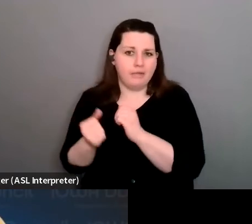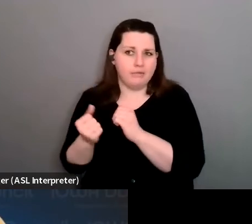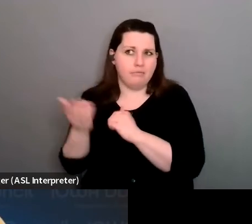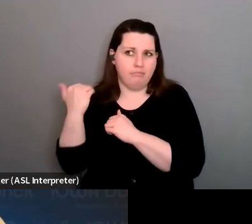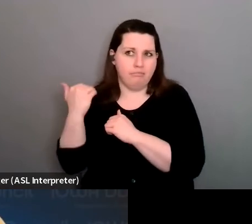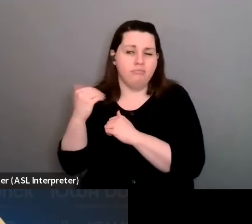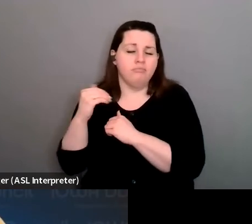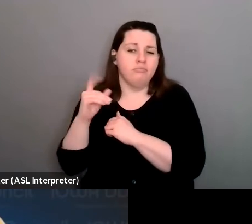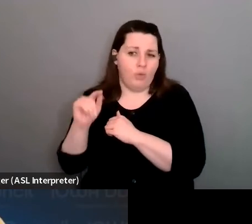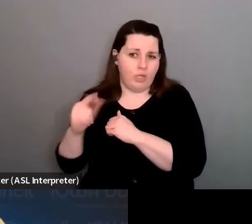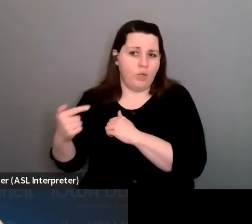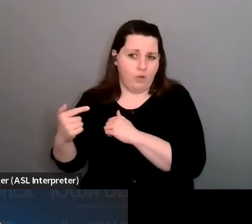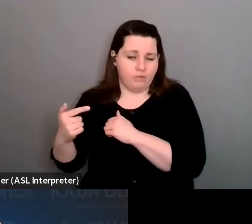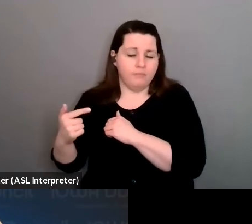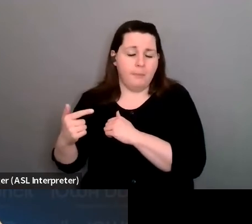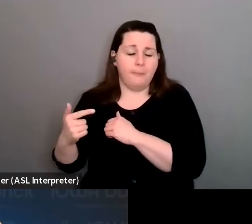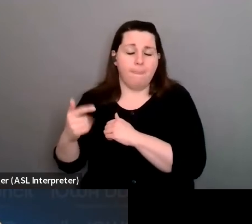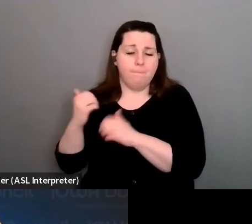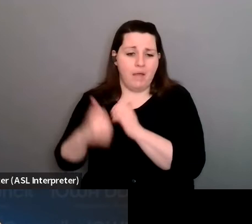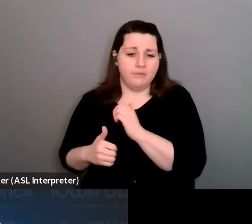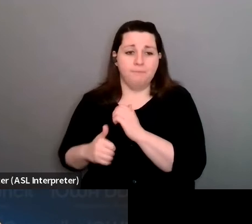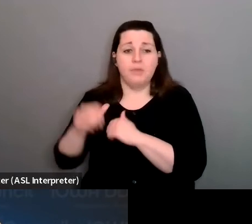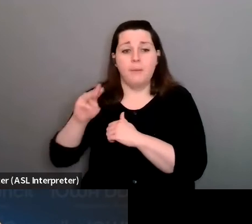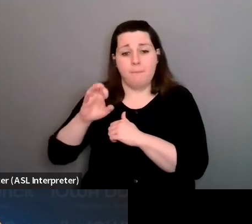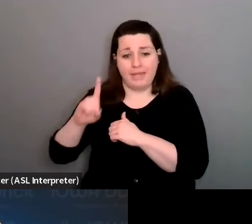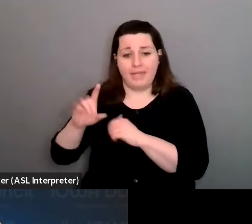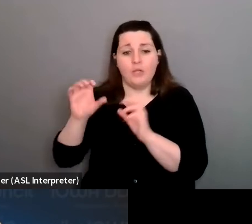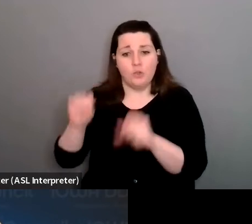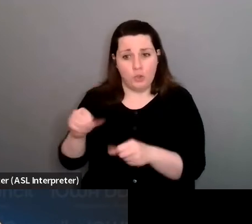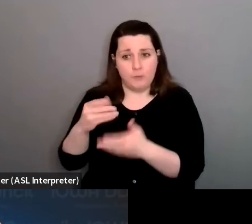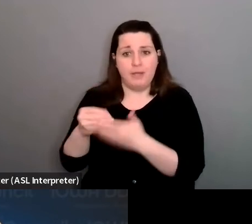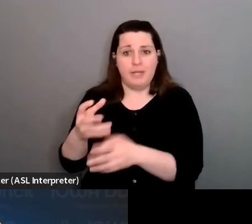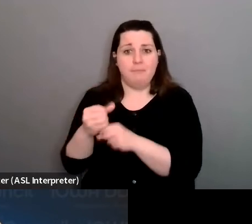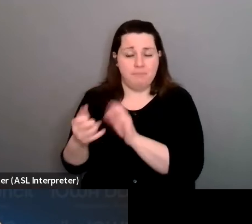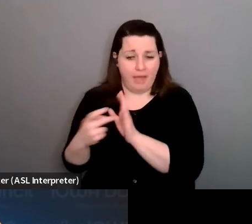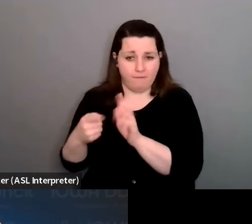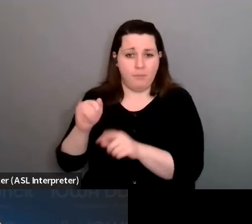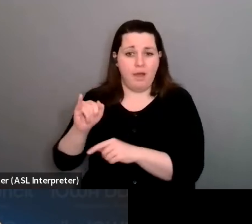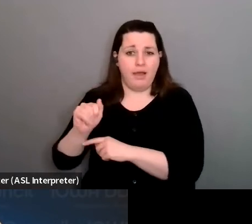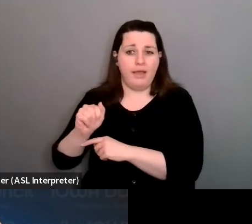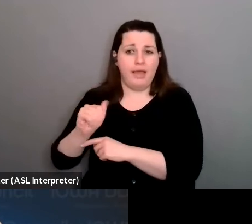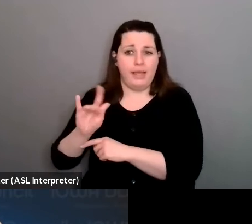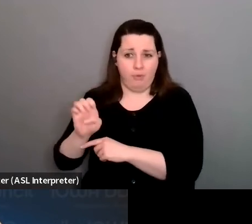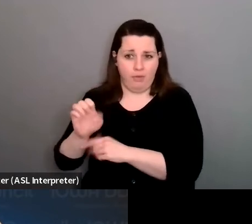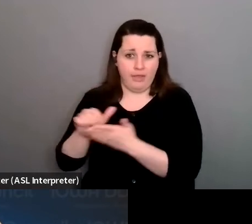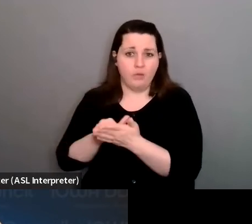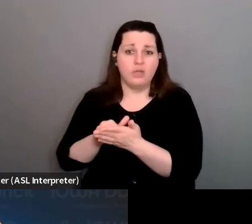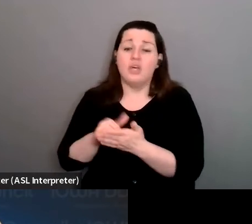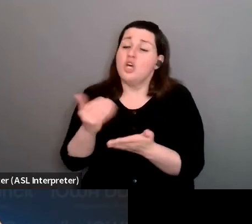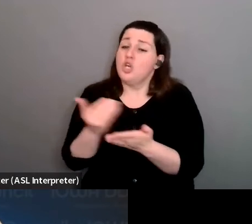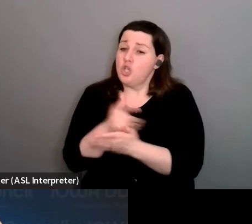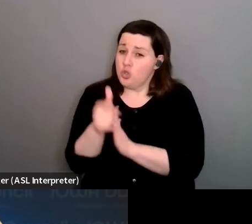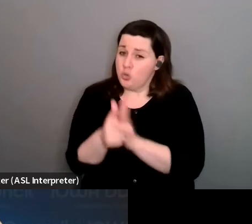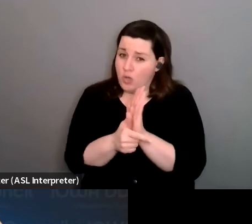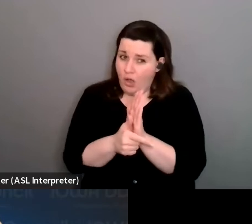in 21, Medicaid could recapture funds from an IAble account. Under the new law, most recapture